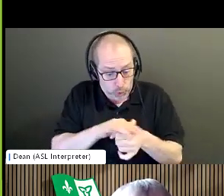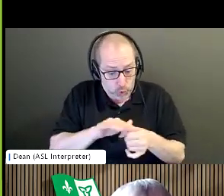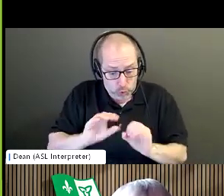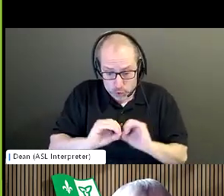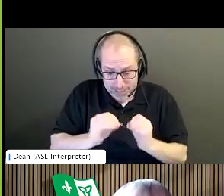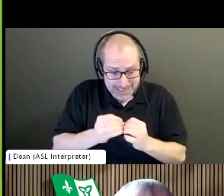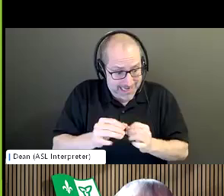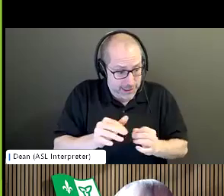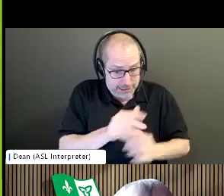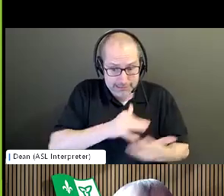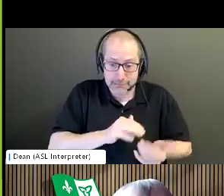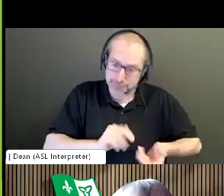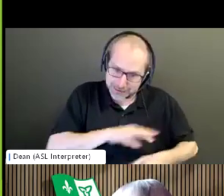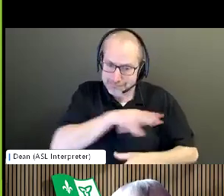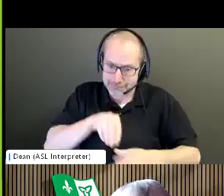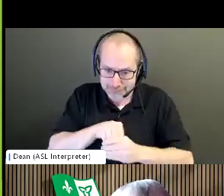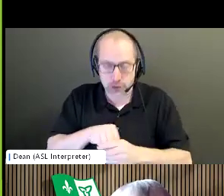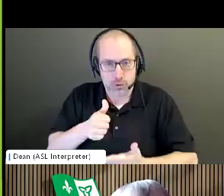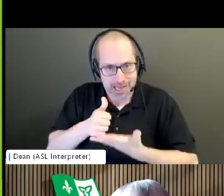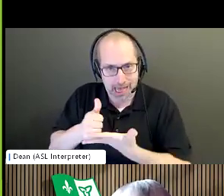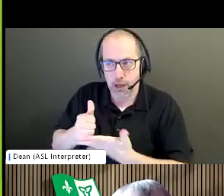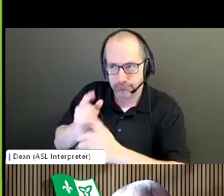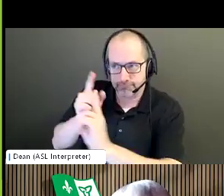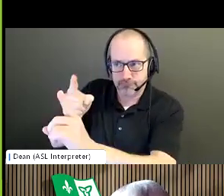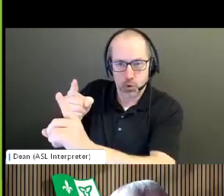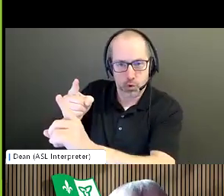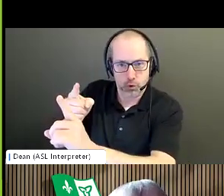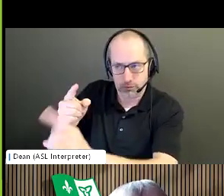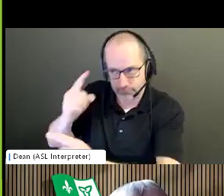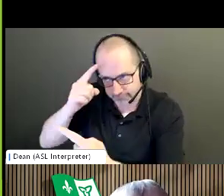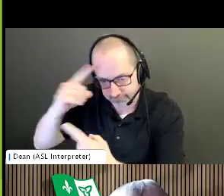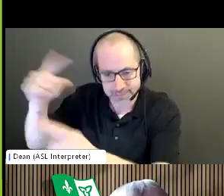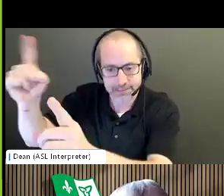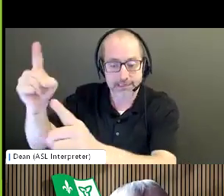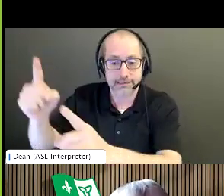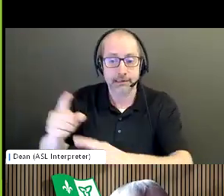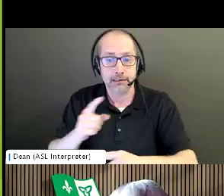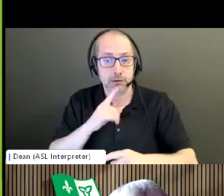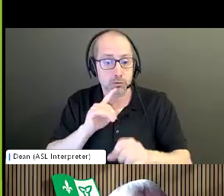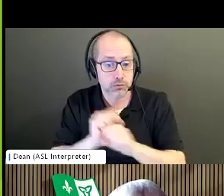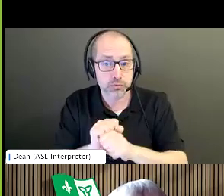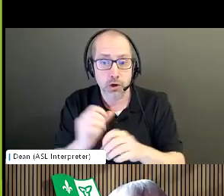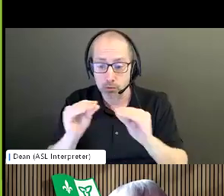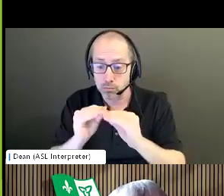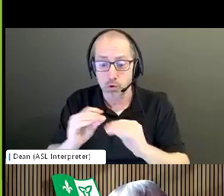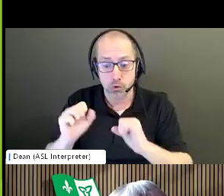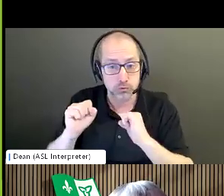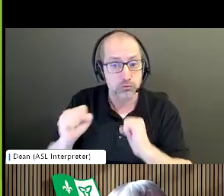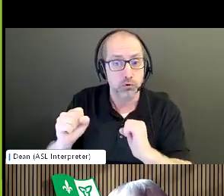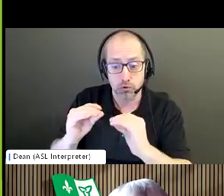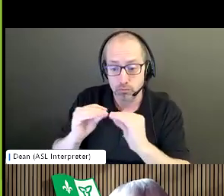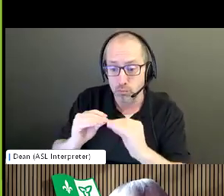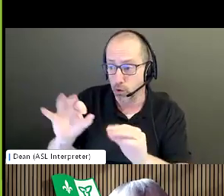help meet our goals and objectives. We aim to strengthen advocacy for accessible French language,